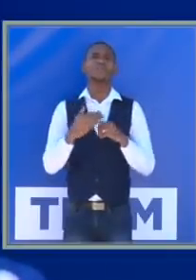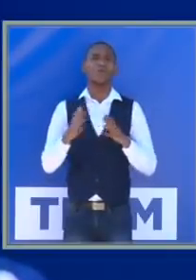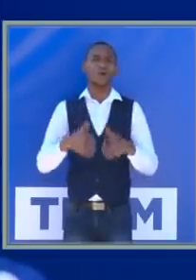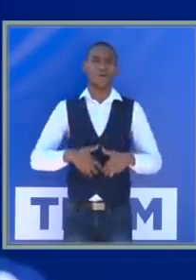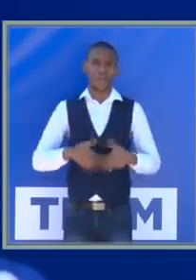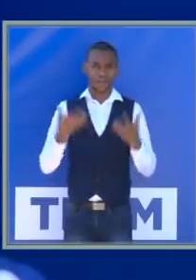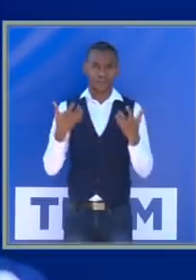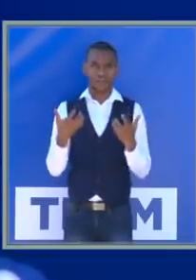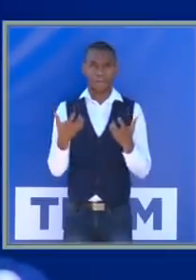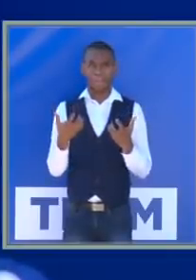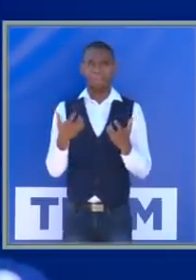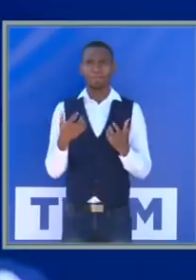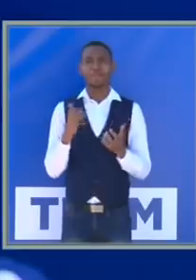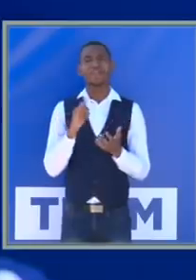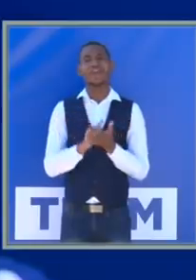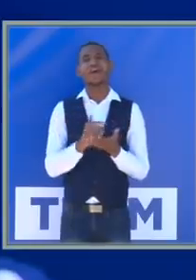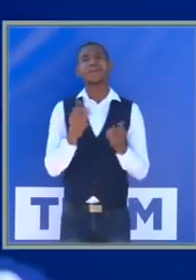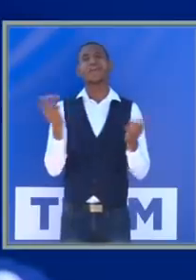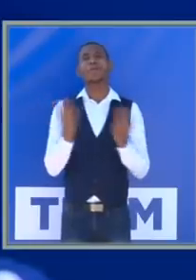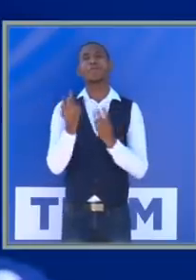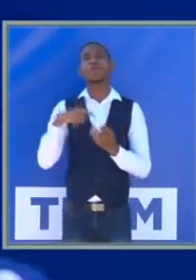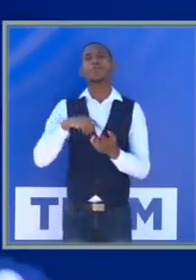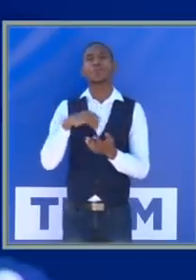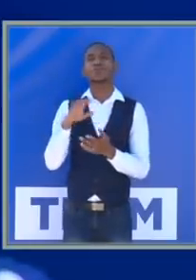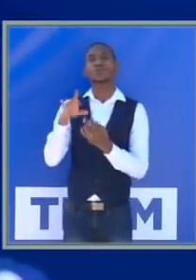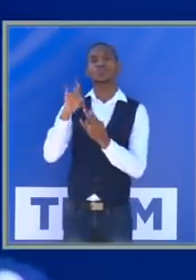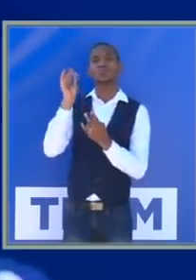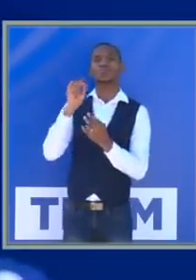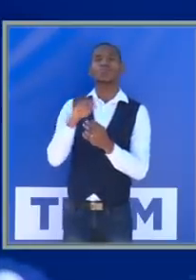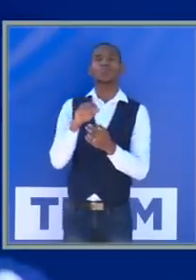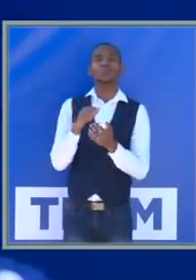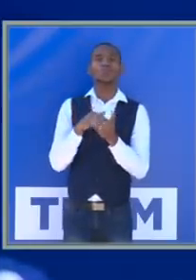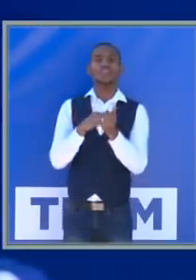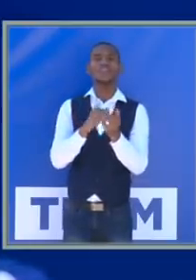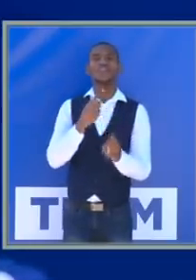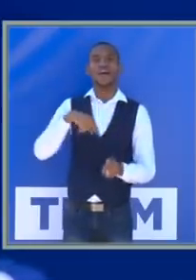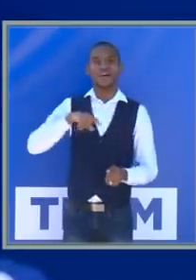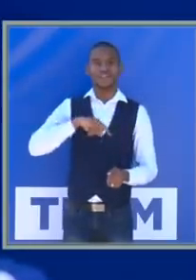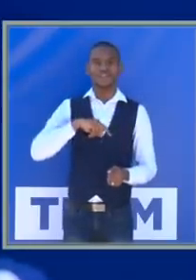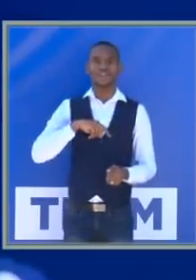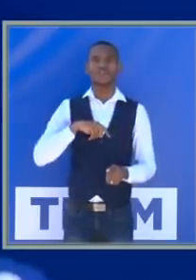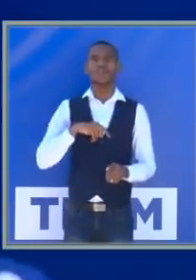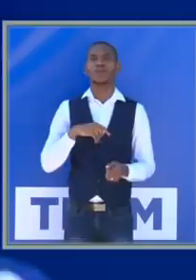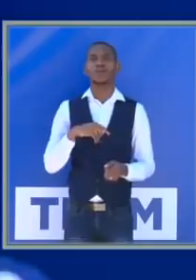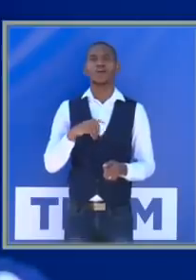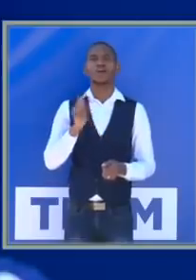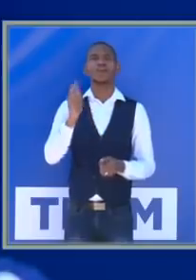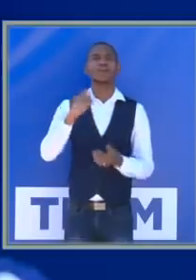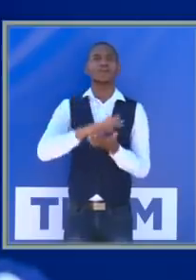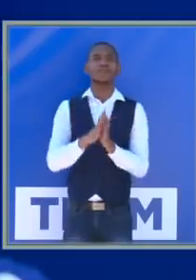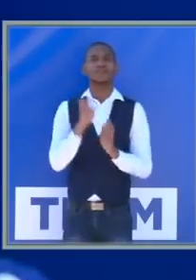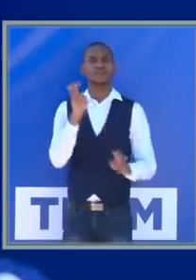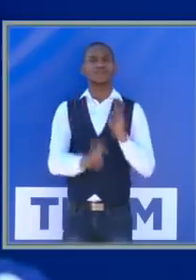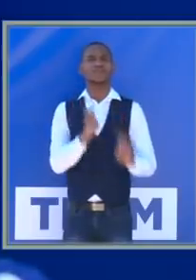angry is that the people we elected to lead us ended up looting from